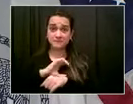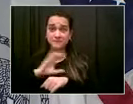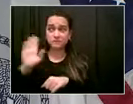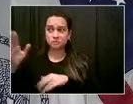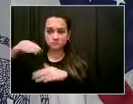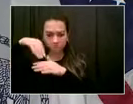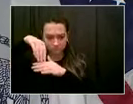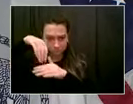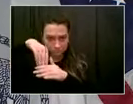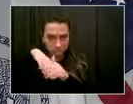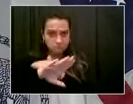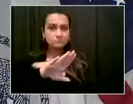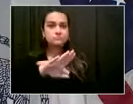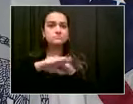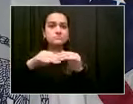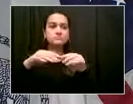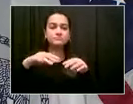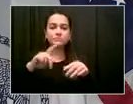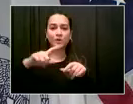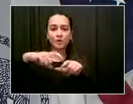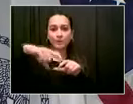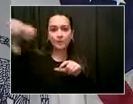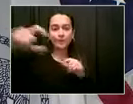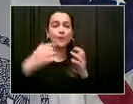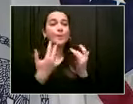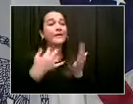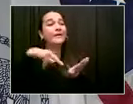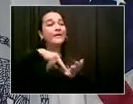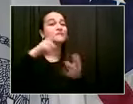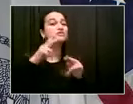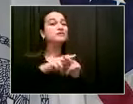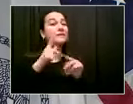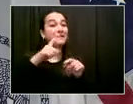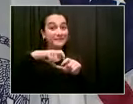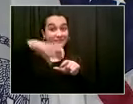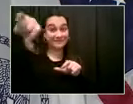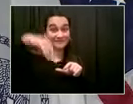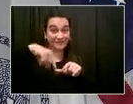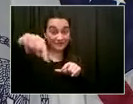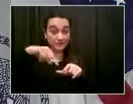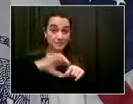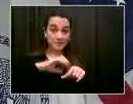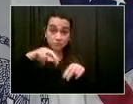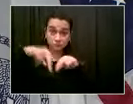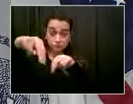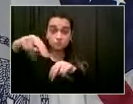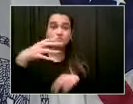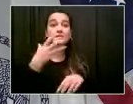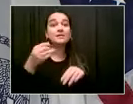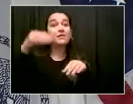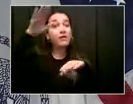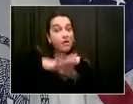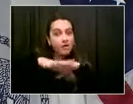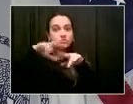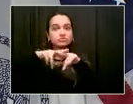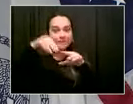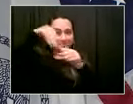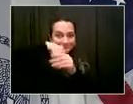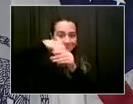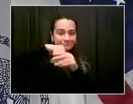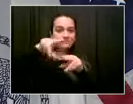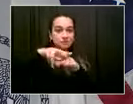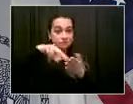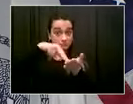go up to this now higher level, the largest police force in the subways in New York City in over 25 years. Now,